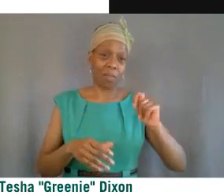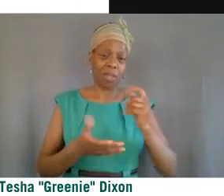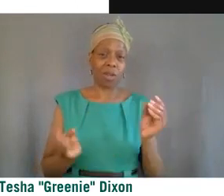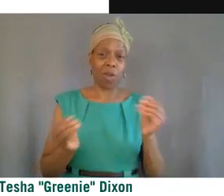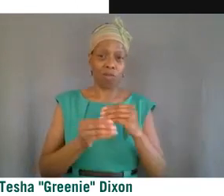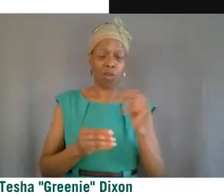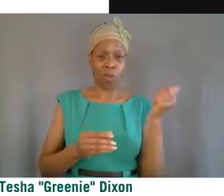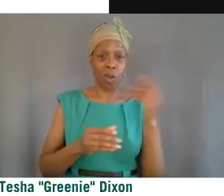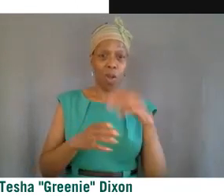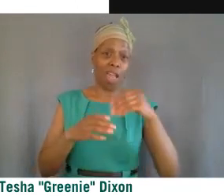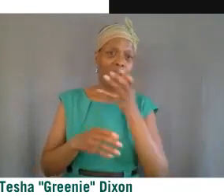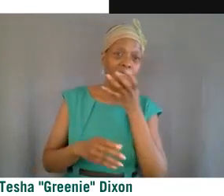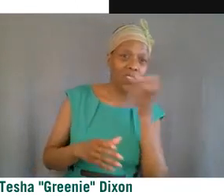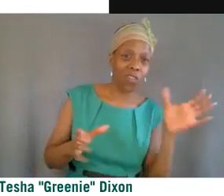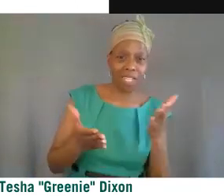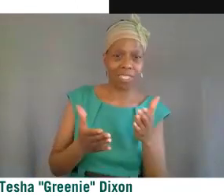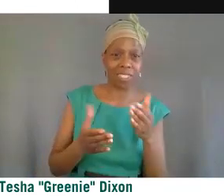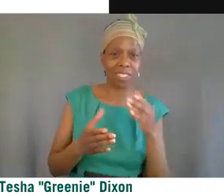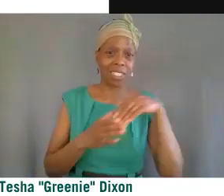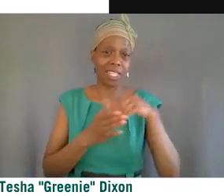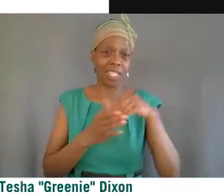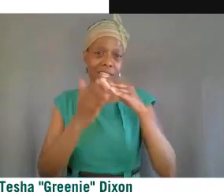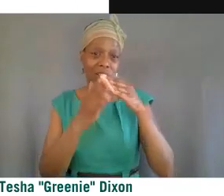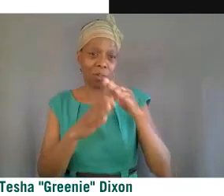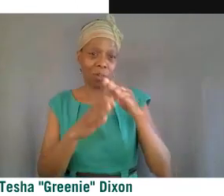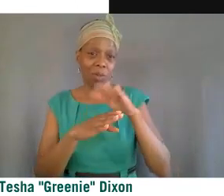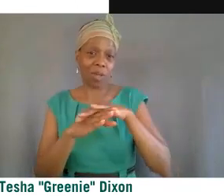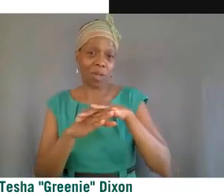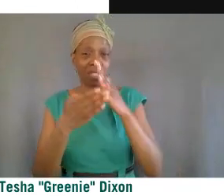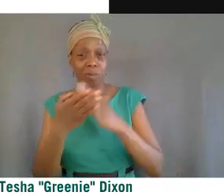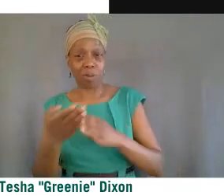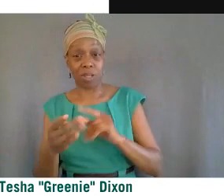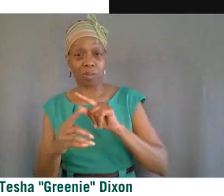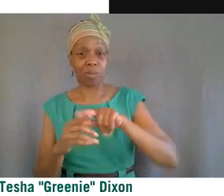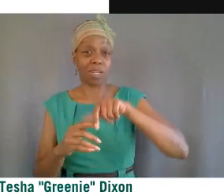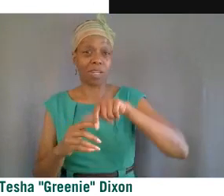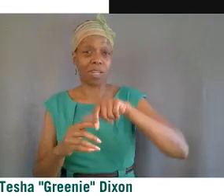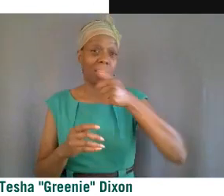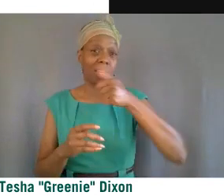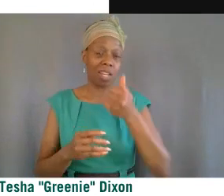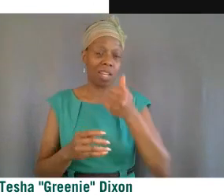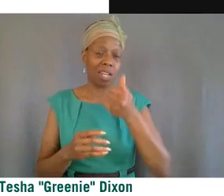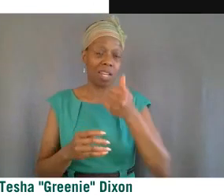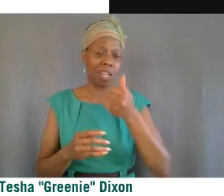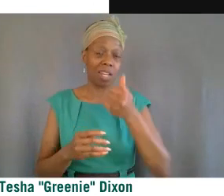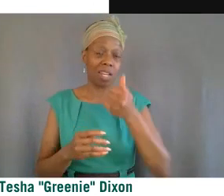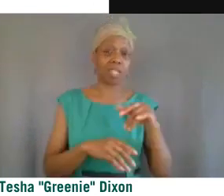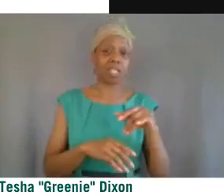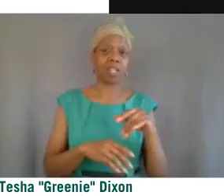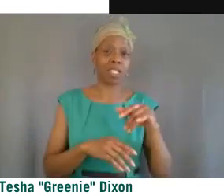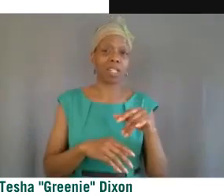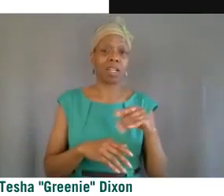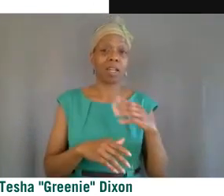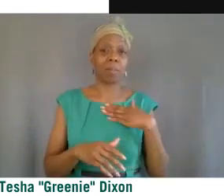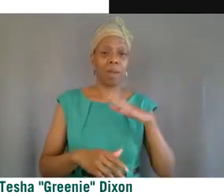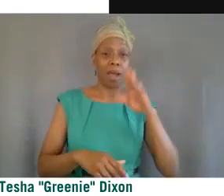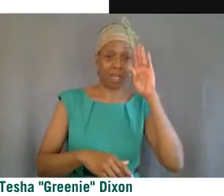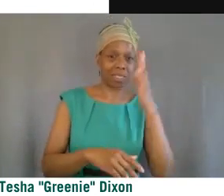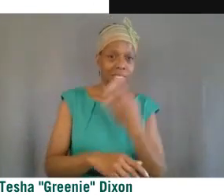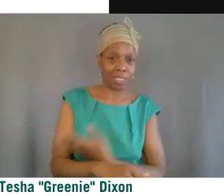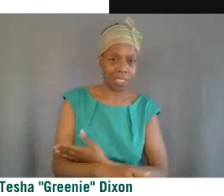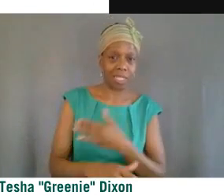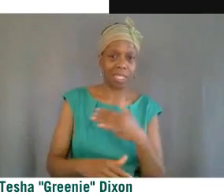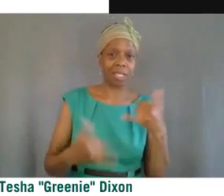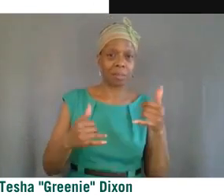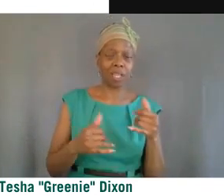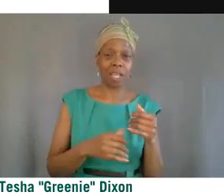these things in community-based parts. But another one, Jennifer Rose said her son was actually playing buddy ball before the pandemic,